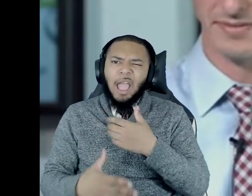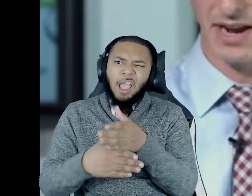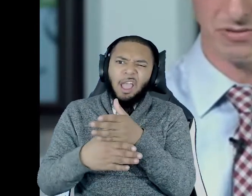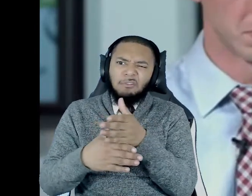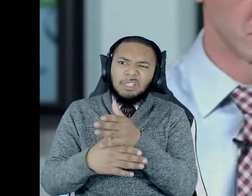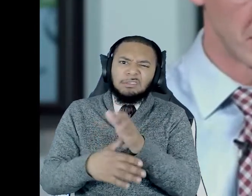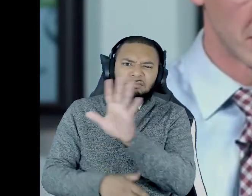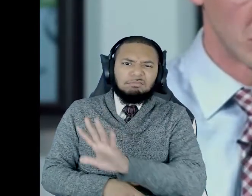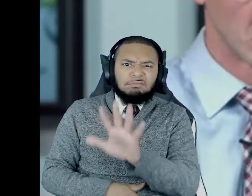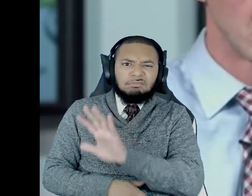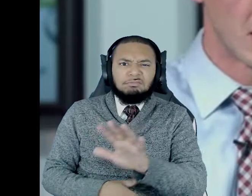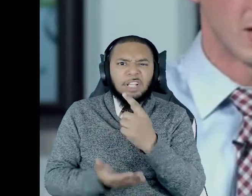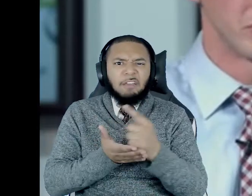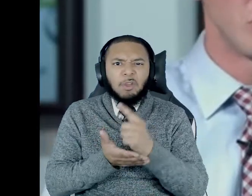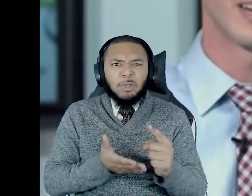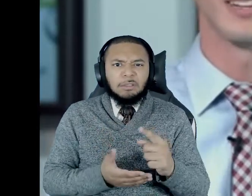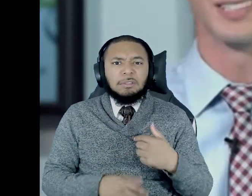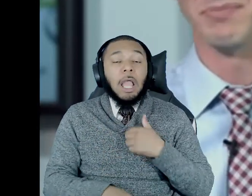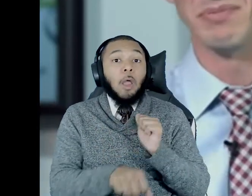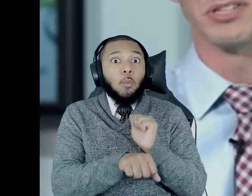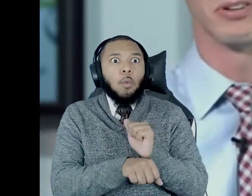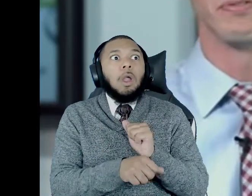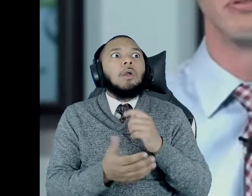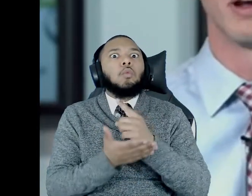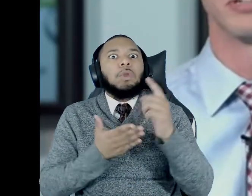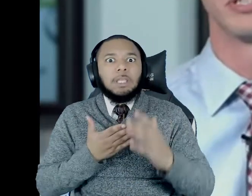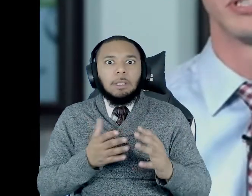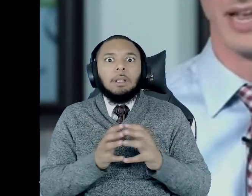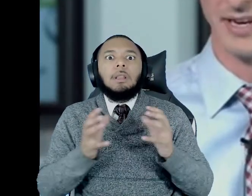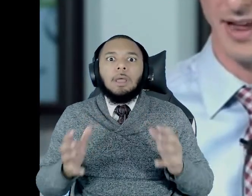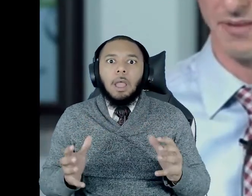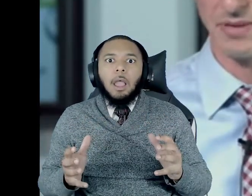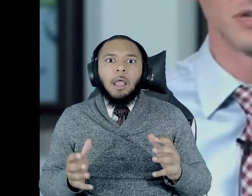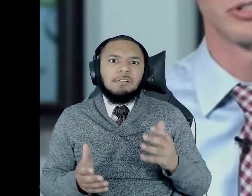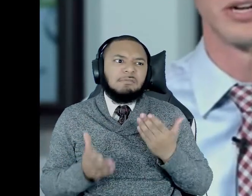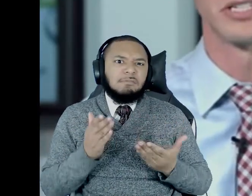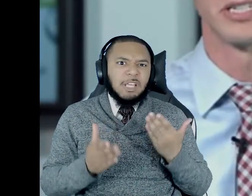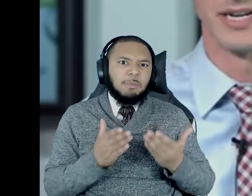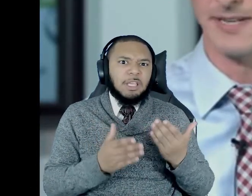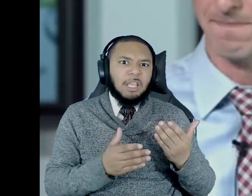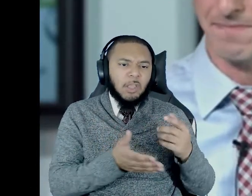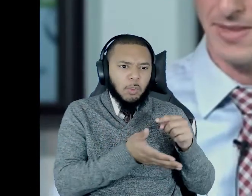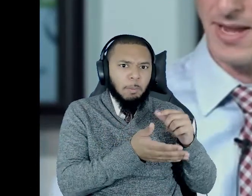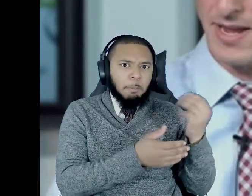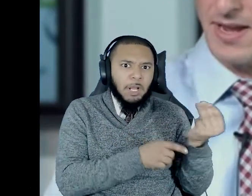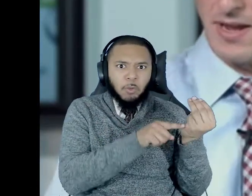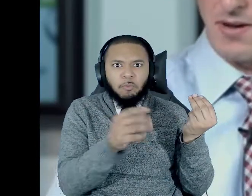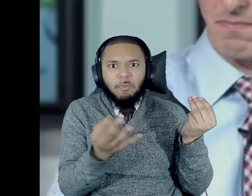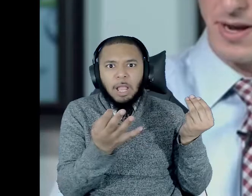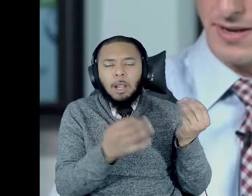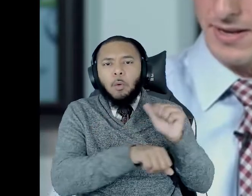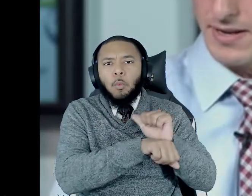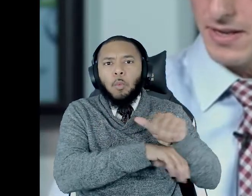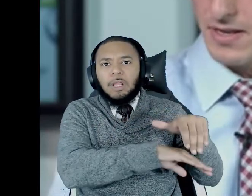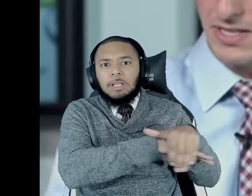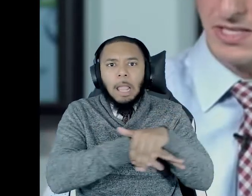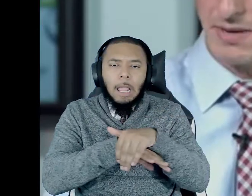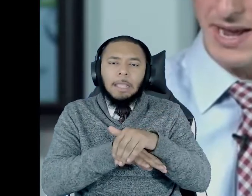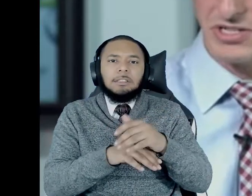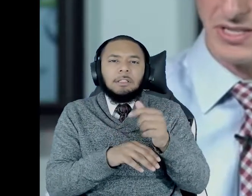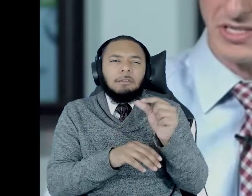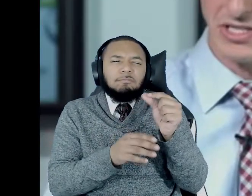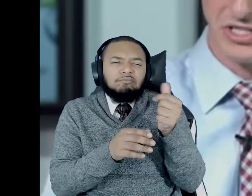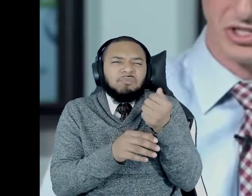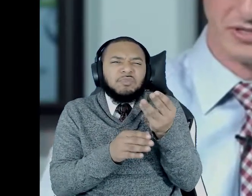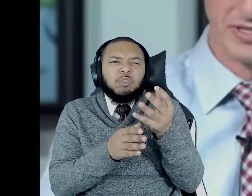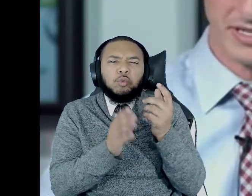amount of hours per week. I'd work a lot on the weekends and maybe just a few hours at night because I was trying to study. But let's